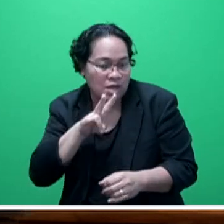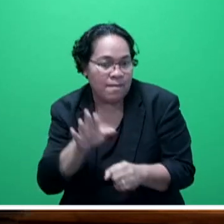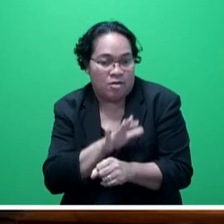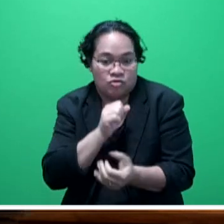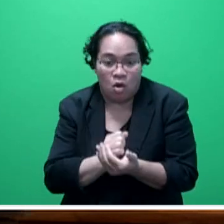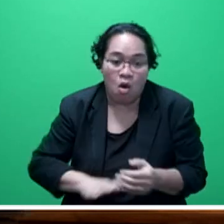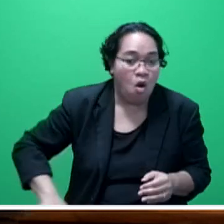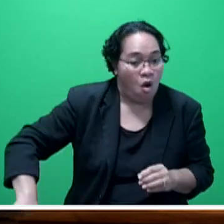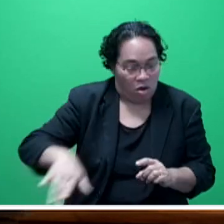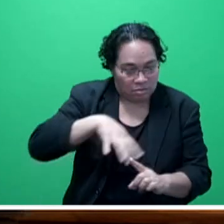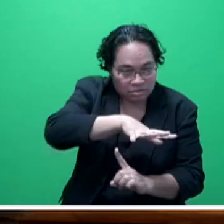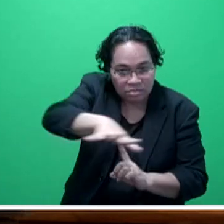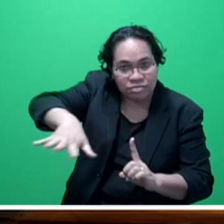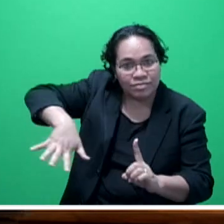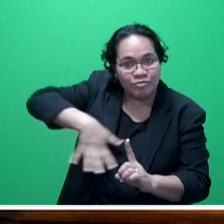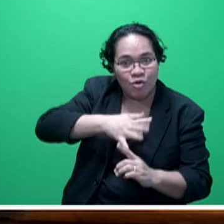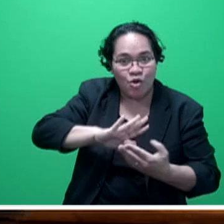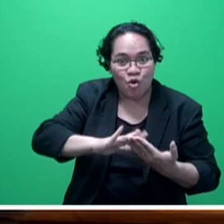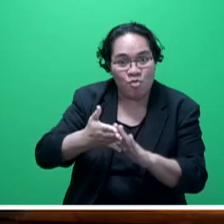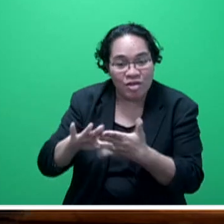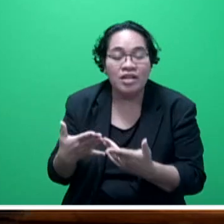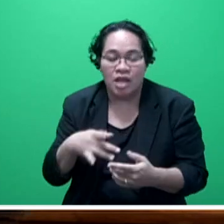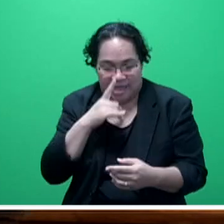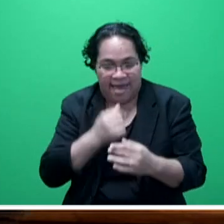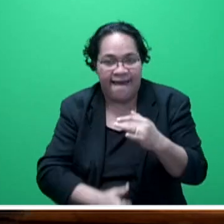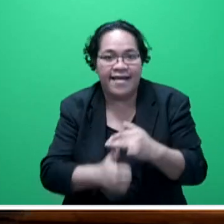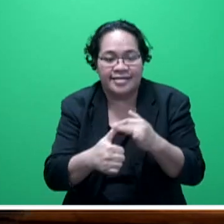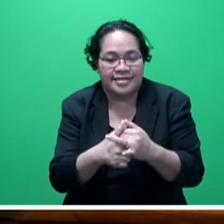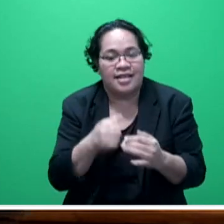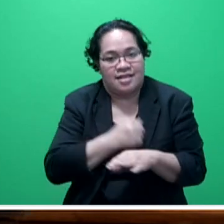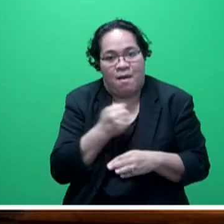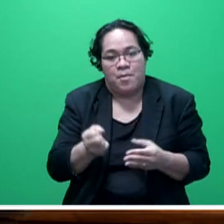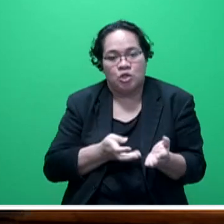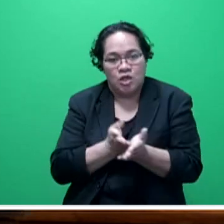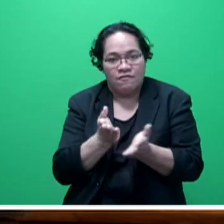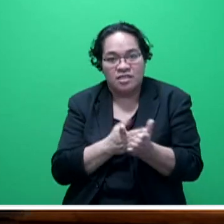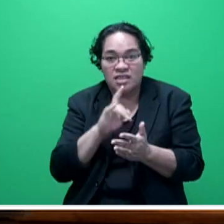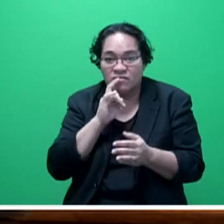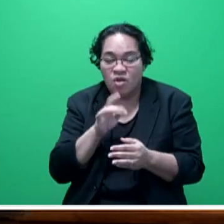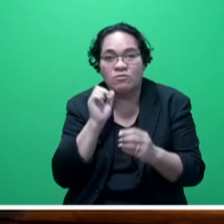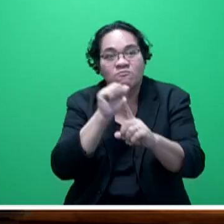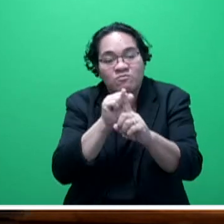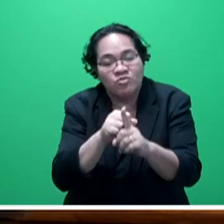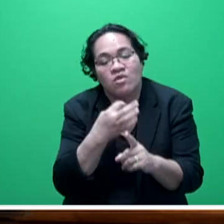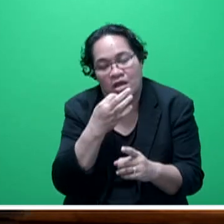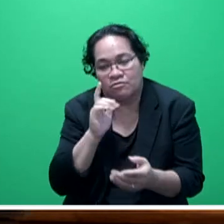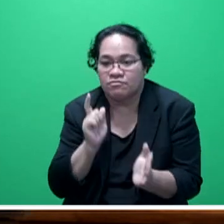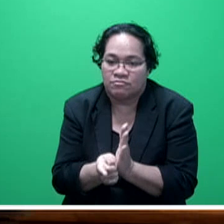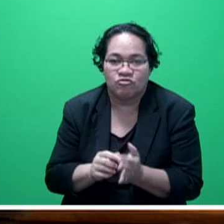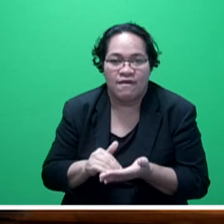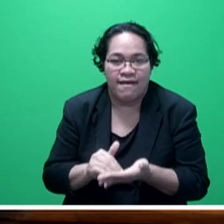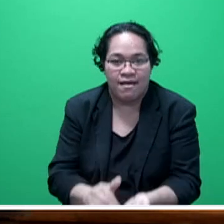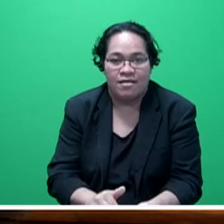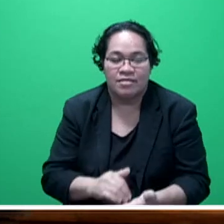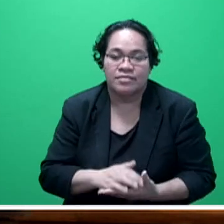Fijians in our rural communities are able to access our service at their doorstep. Mr. Speaker,